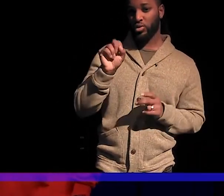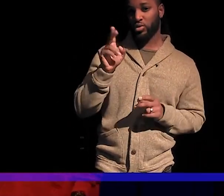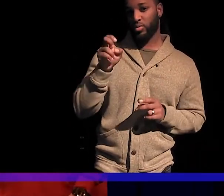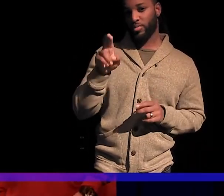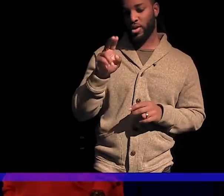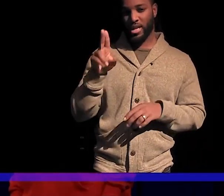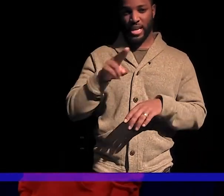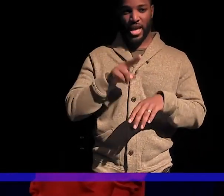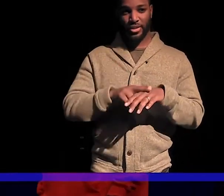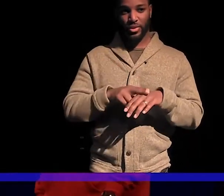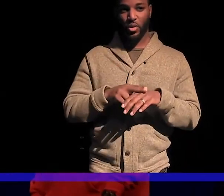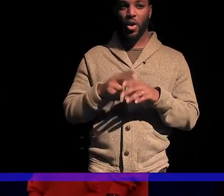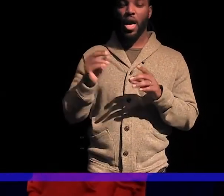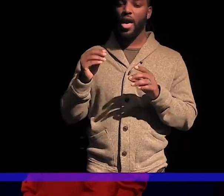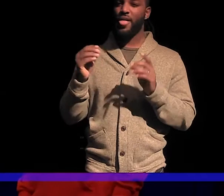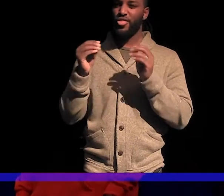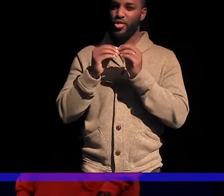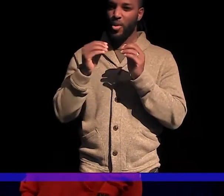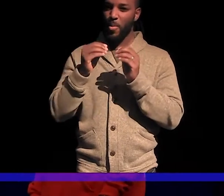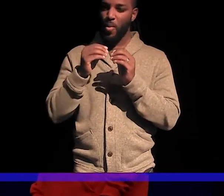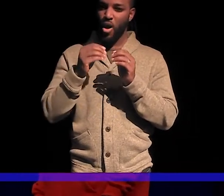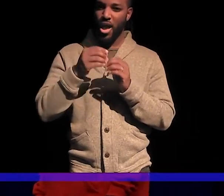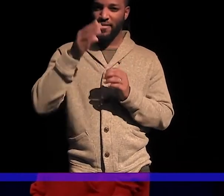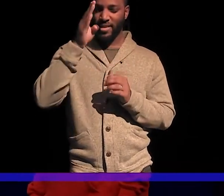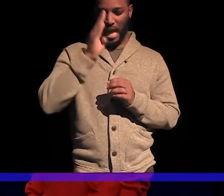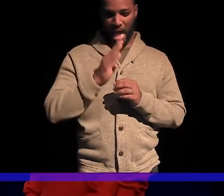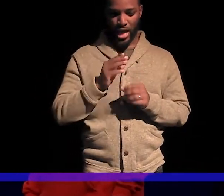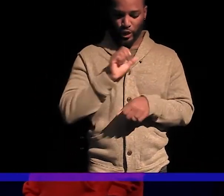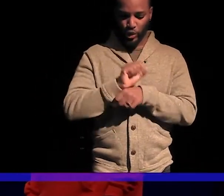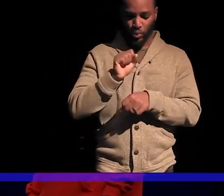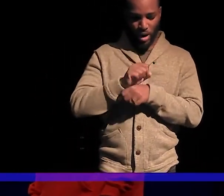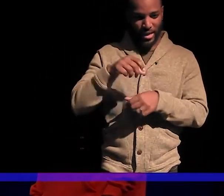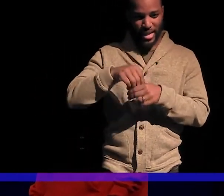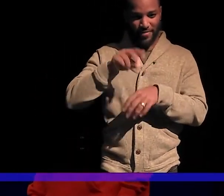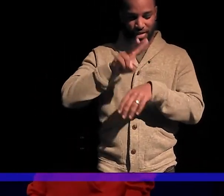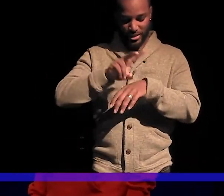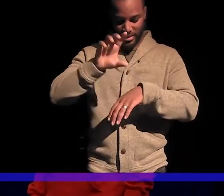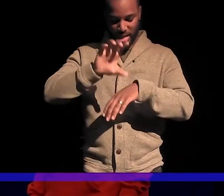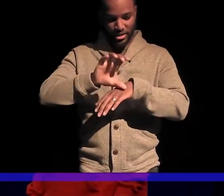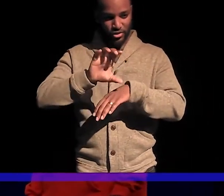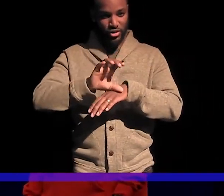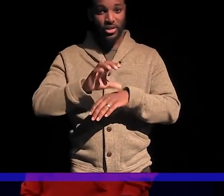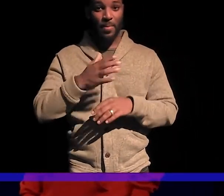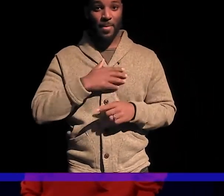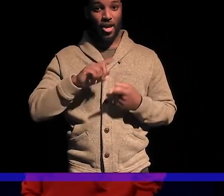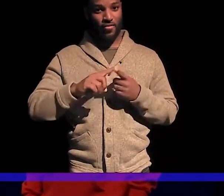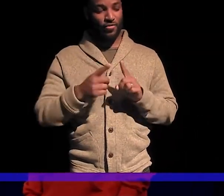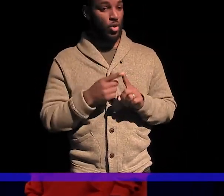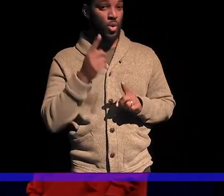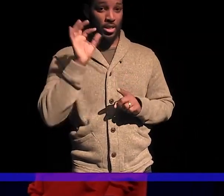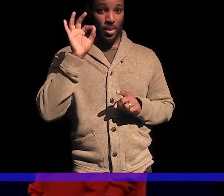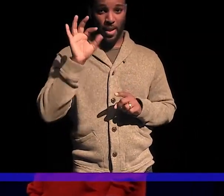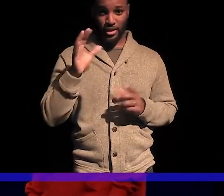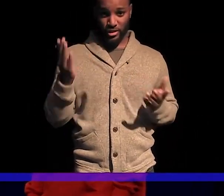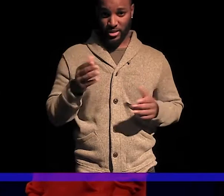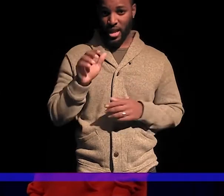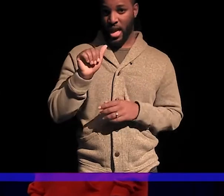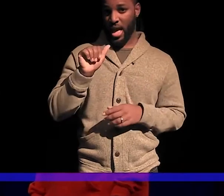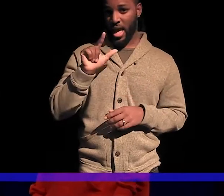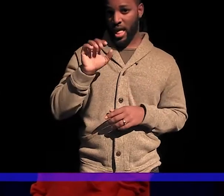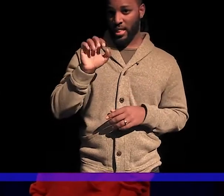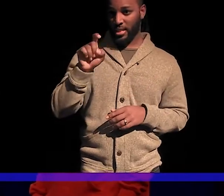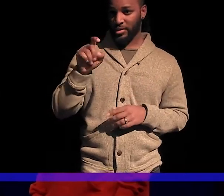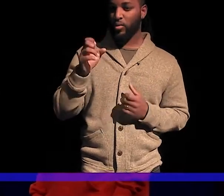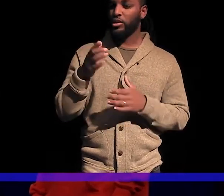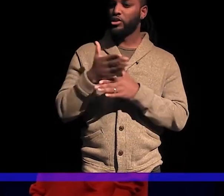God's, the more of God invading Vineyard Cincinnati Church, I have my friend and one of the pastors here, Alex, who